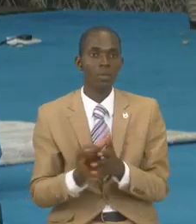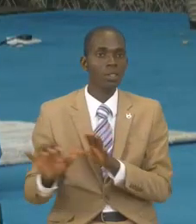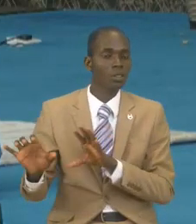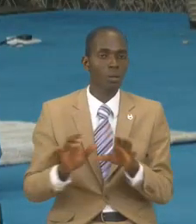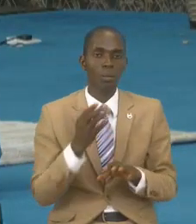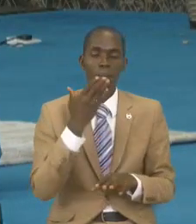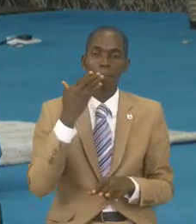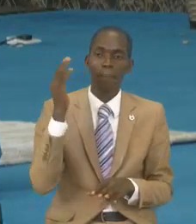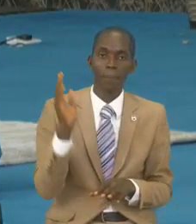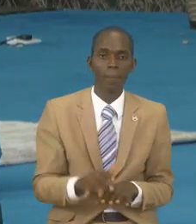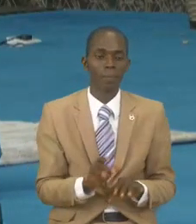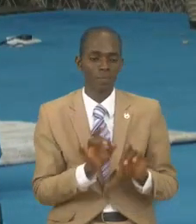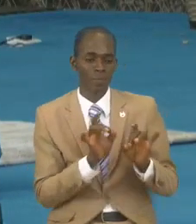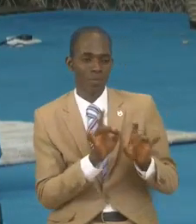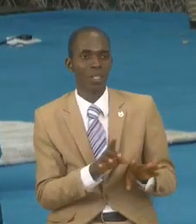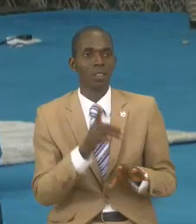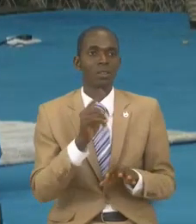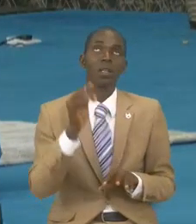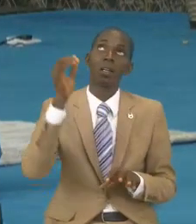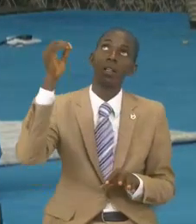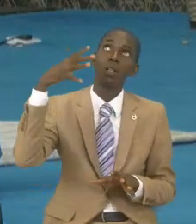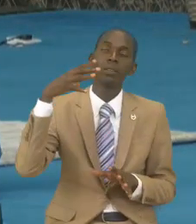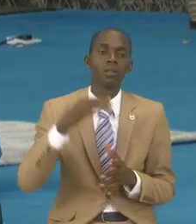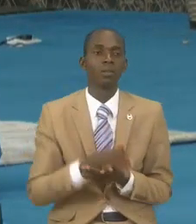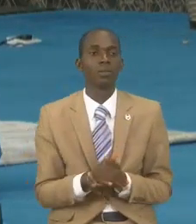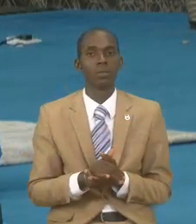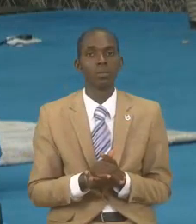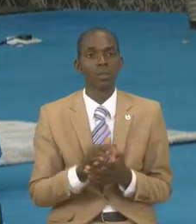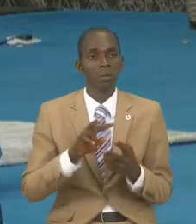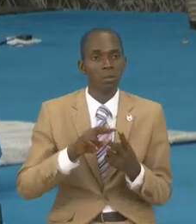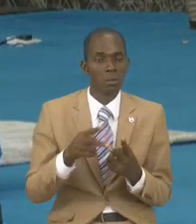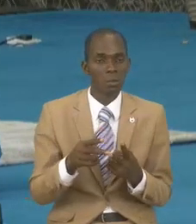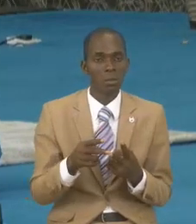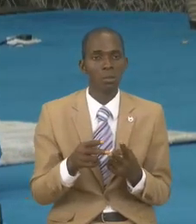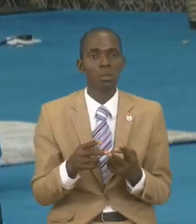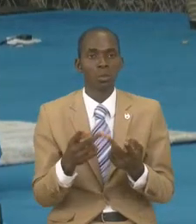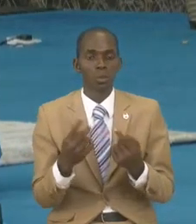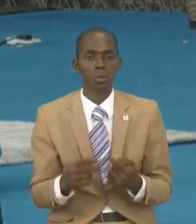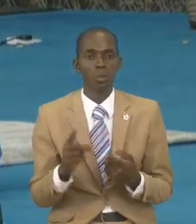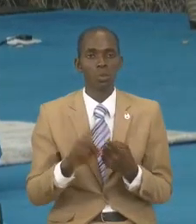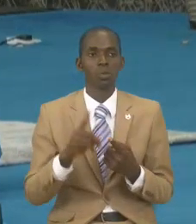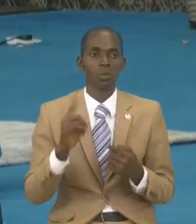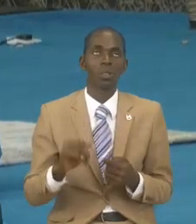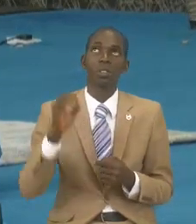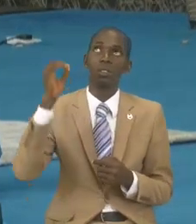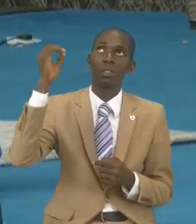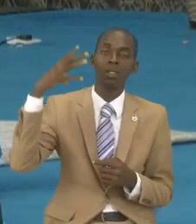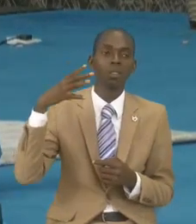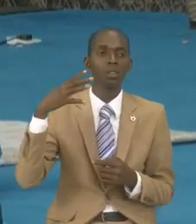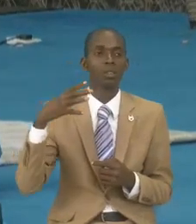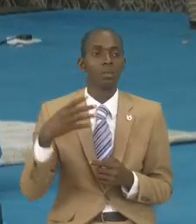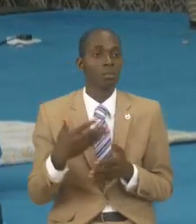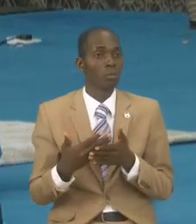evil hateth the light, neither cometh to the light,